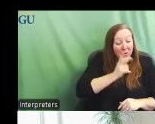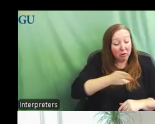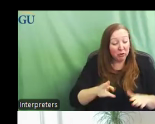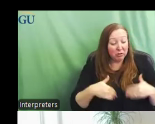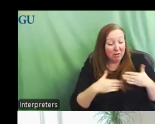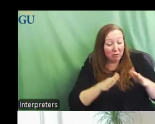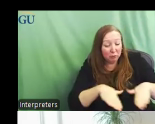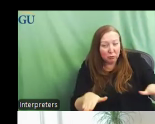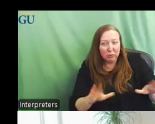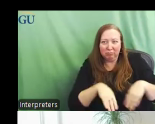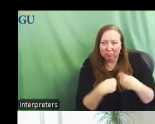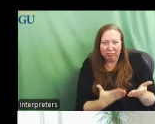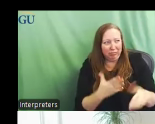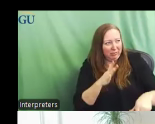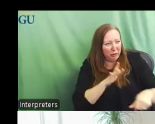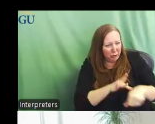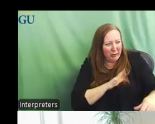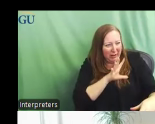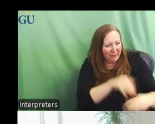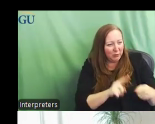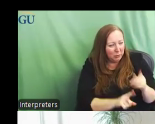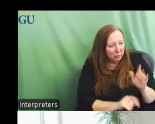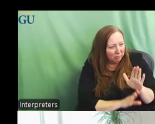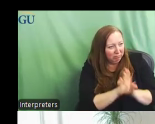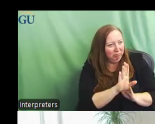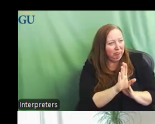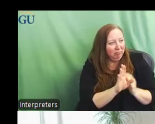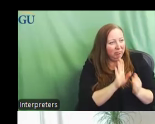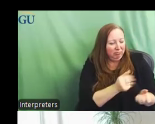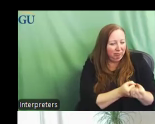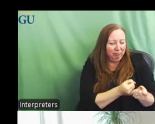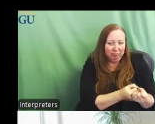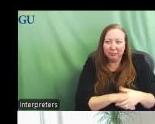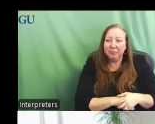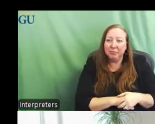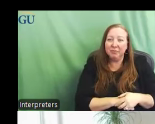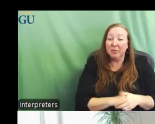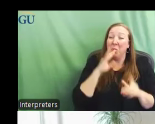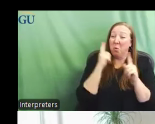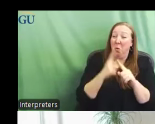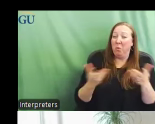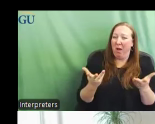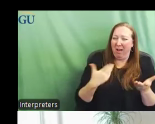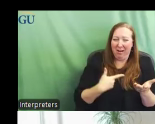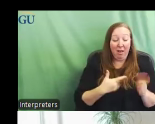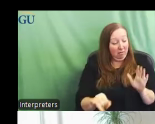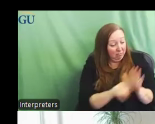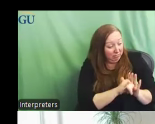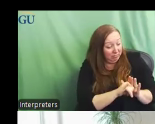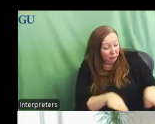providing timely intervention to support developmental outcomes. That's the goal. The goal is to find these kids early so that we